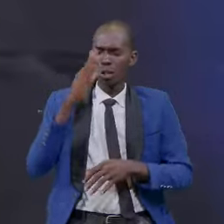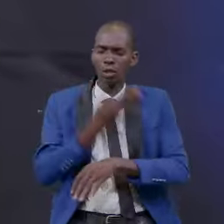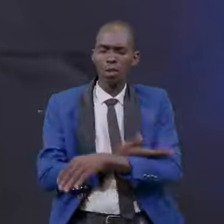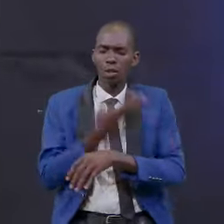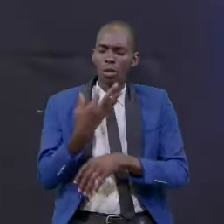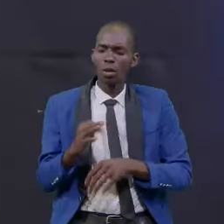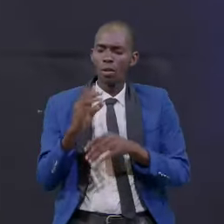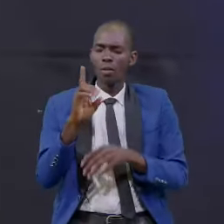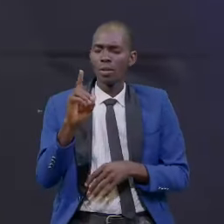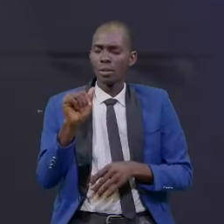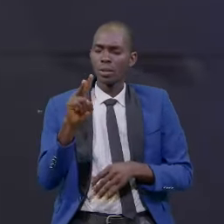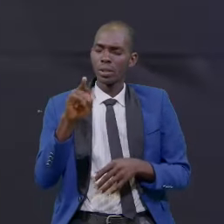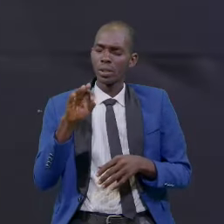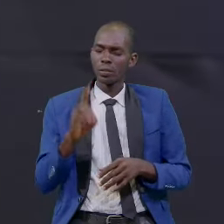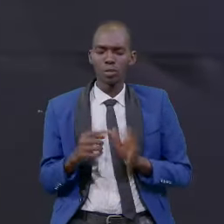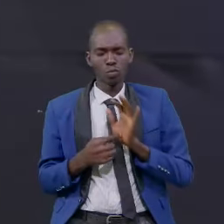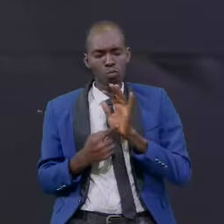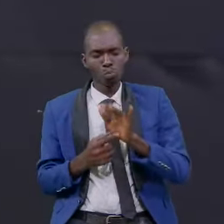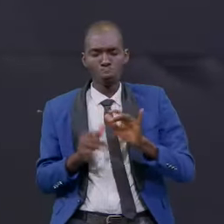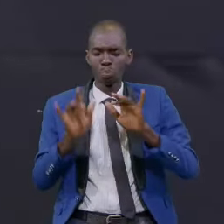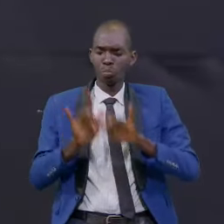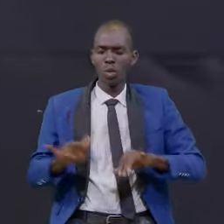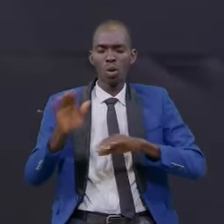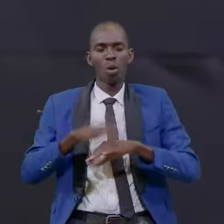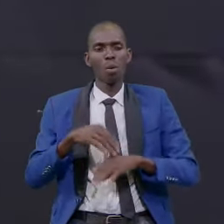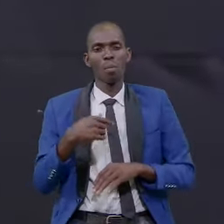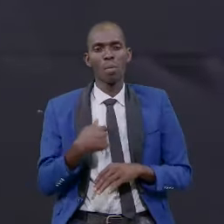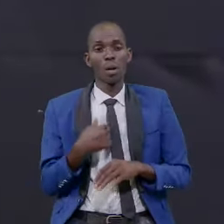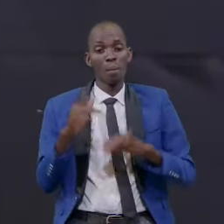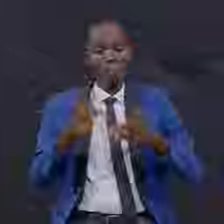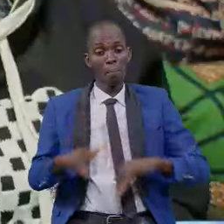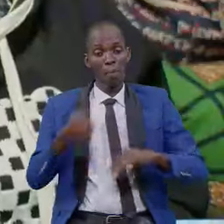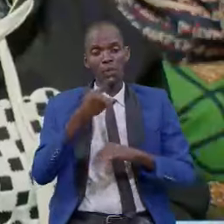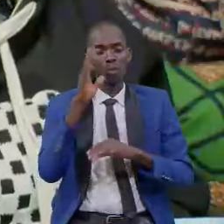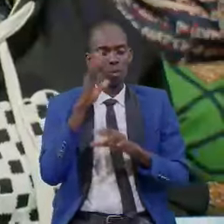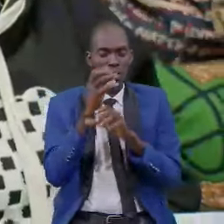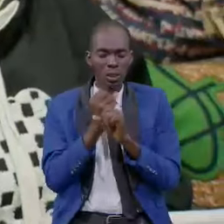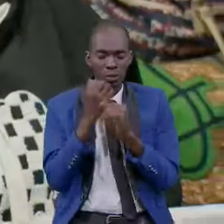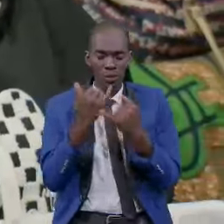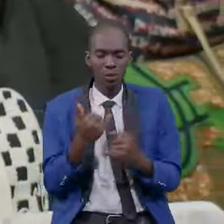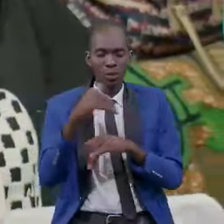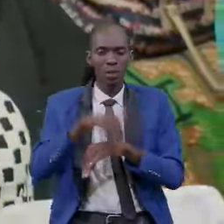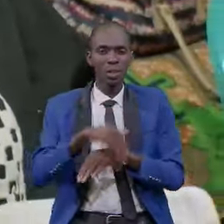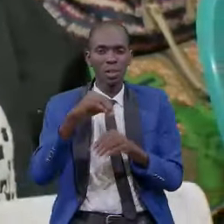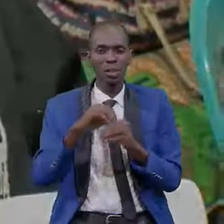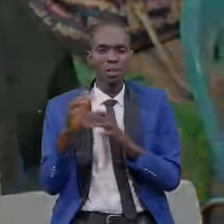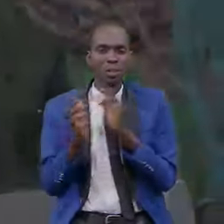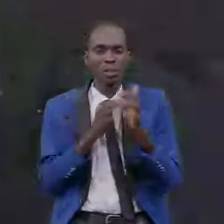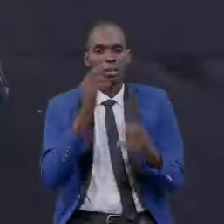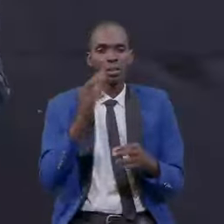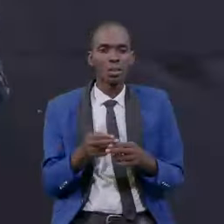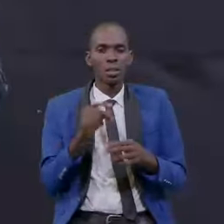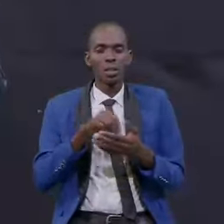mercy on me. Mercy. You receive mercy tonight. Look at verse 48. In